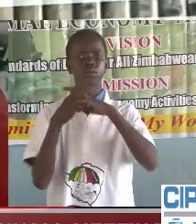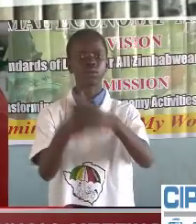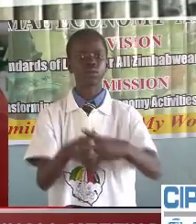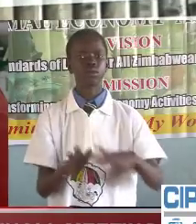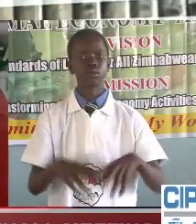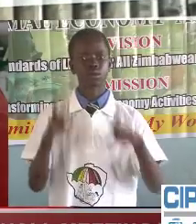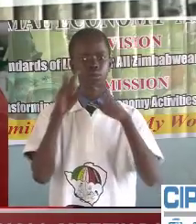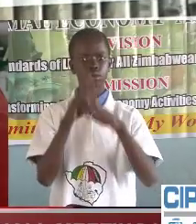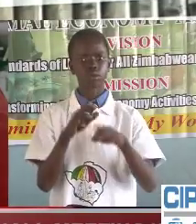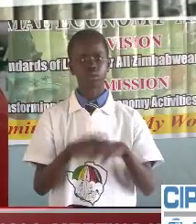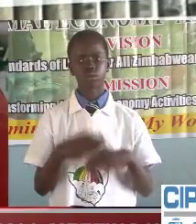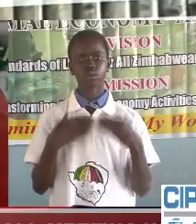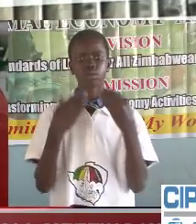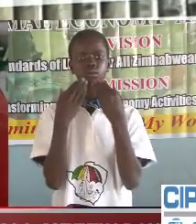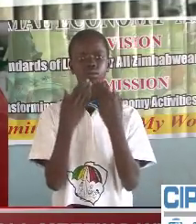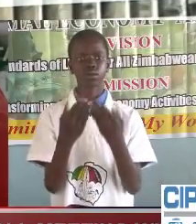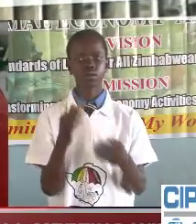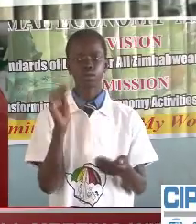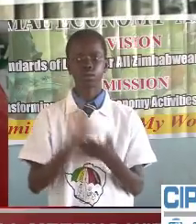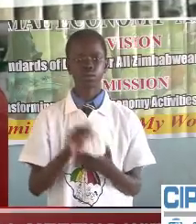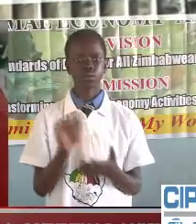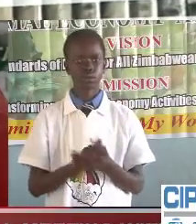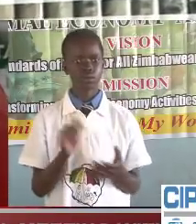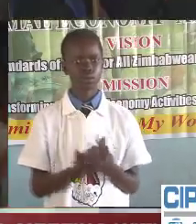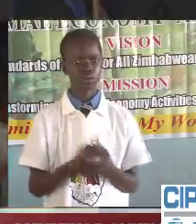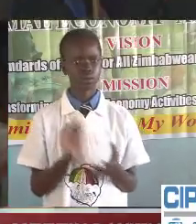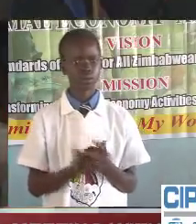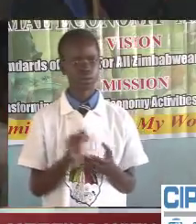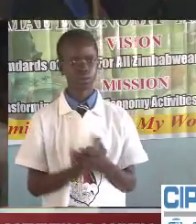parliament? Ngiyabonga.